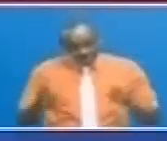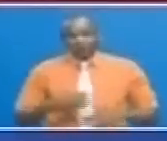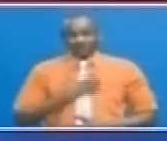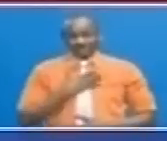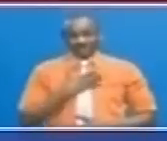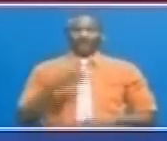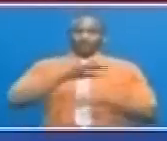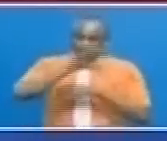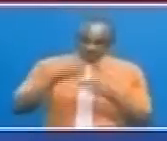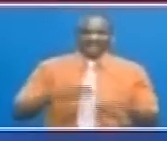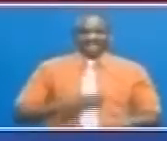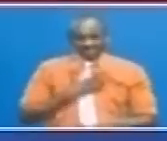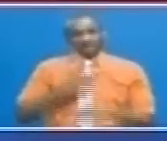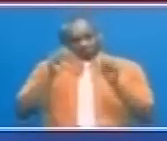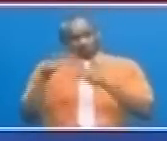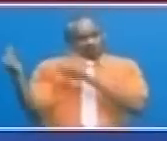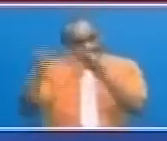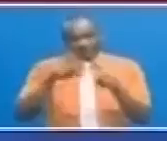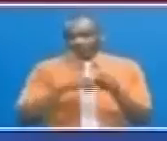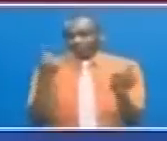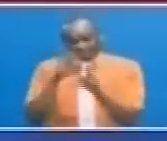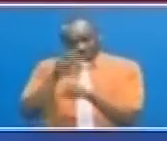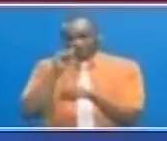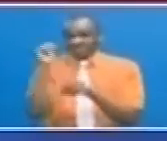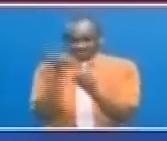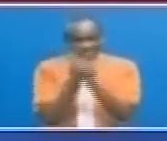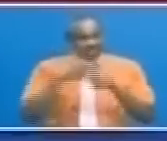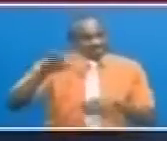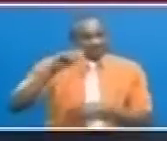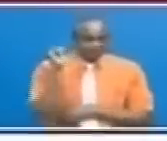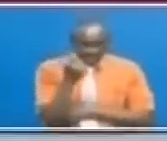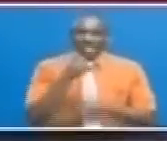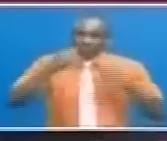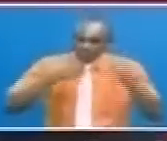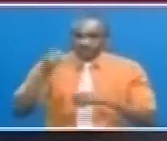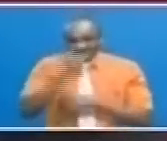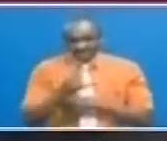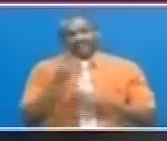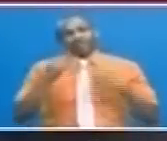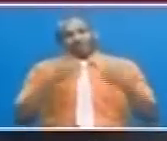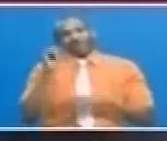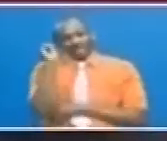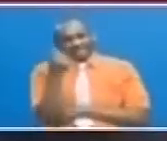visitors and all the guests who will be coming from within the country to enjoy the country and enjoy Kenya. Find time.